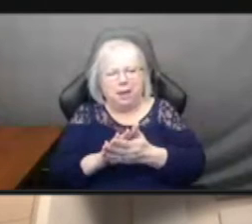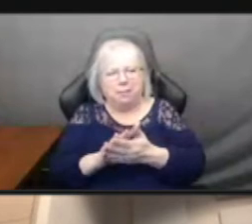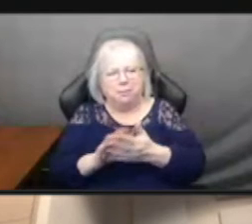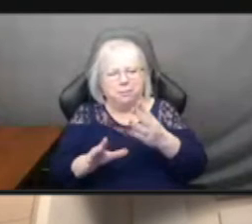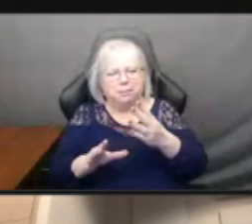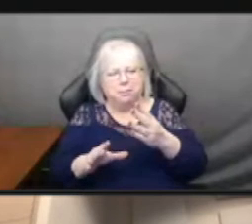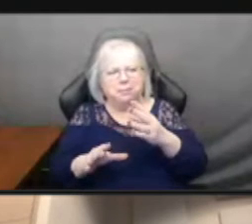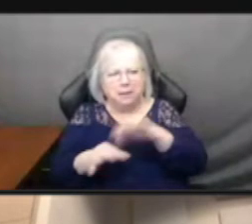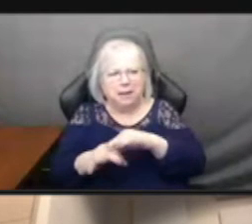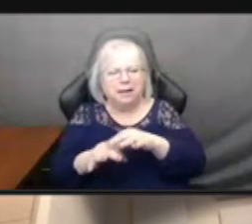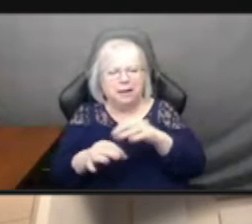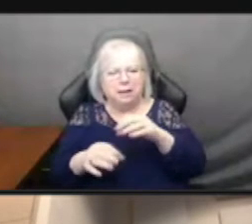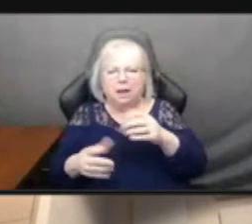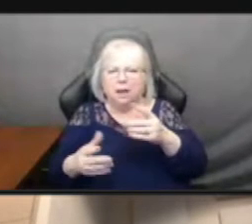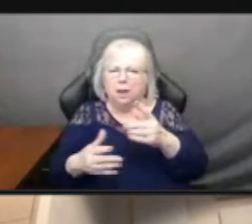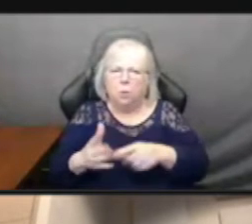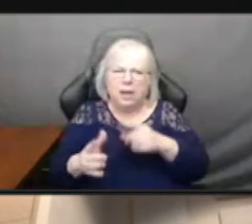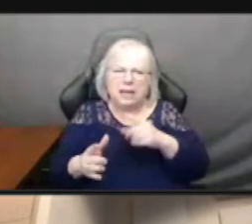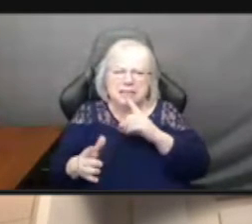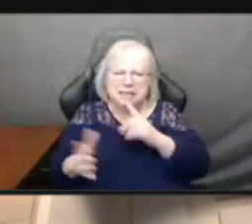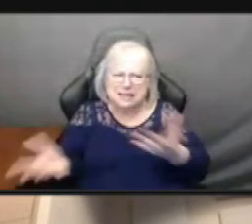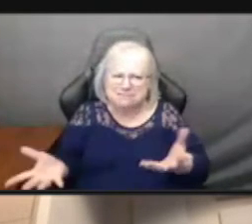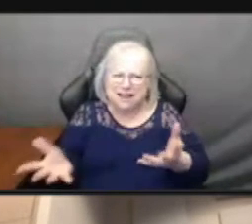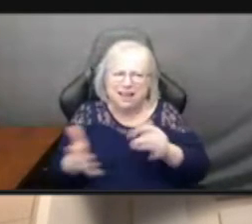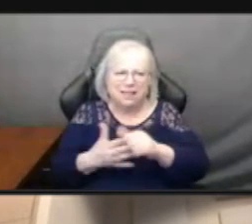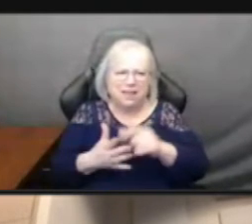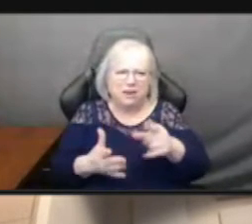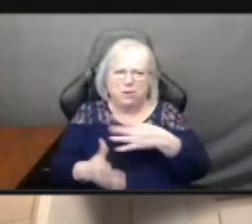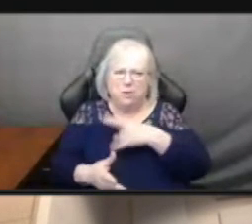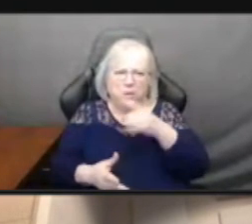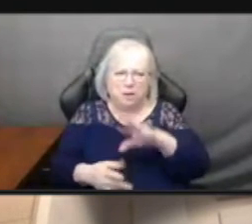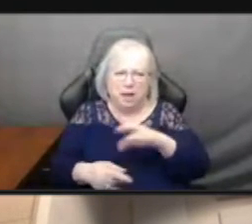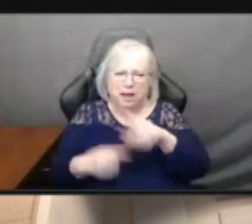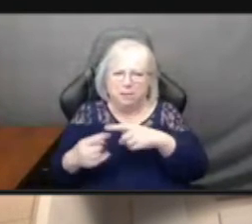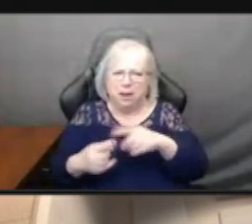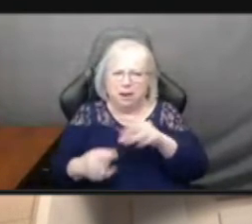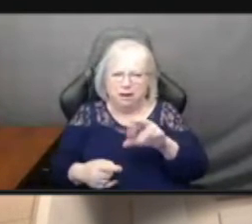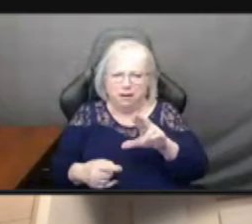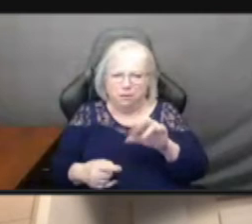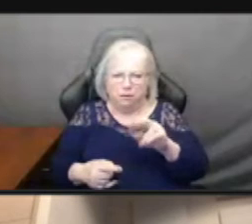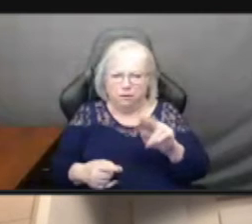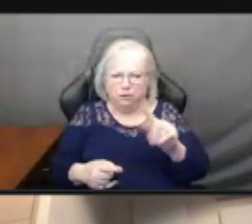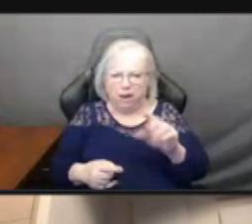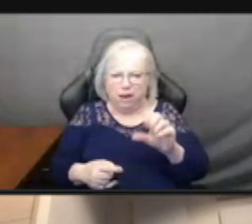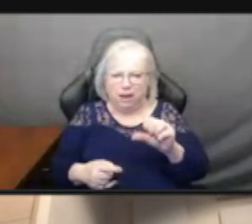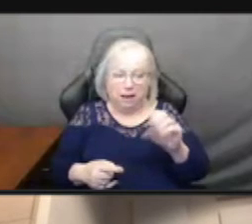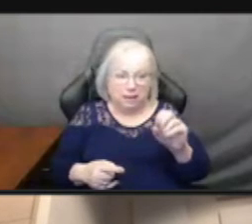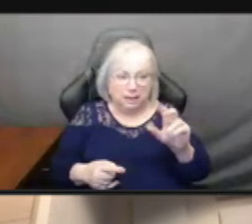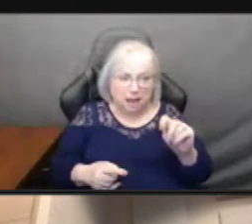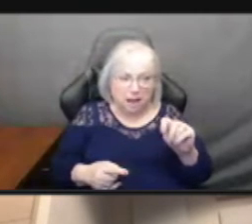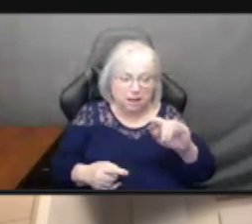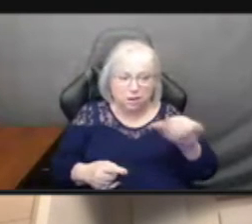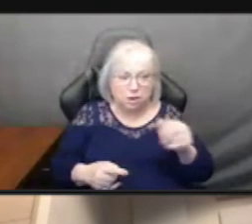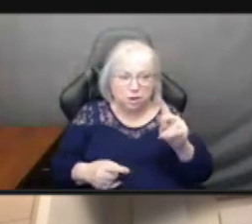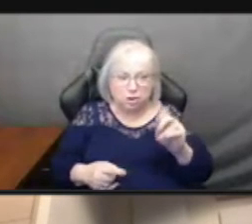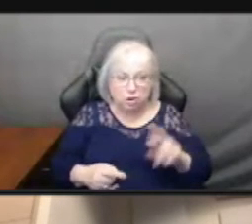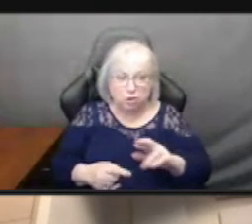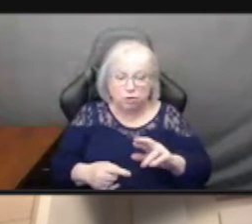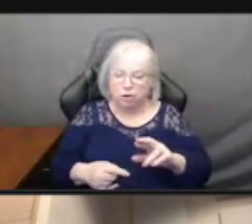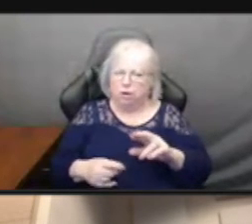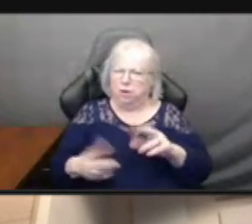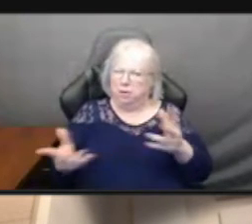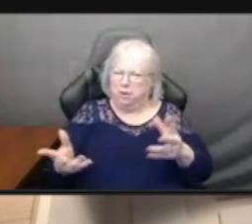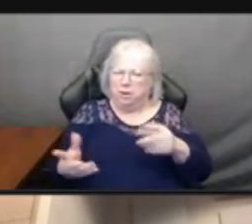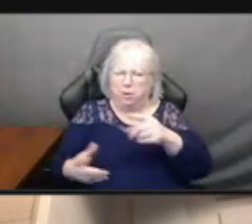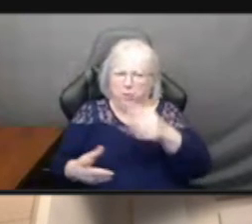it that you don't like about Frank Scott Jr.? What is it? You think you can live out